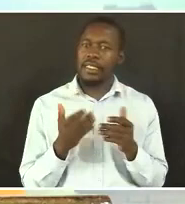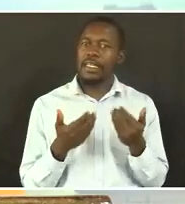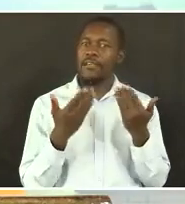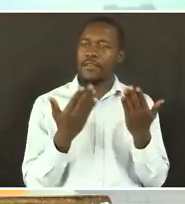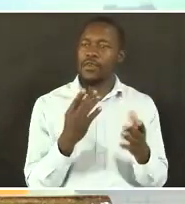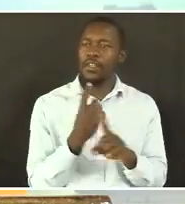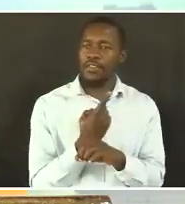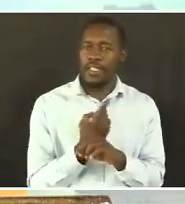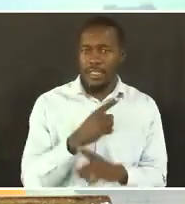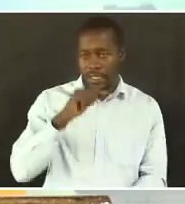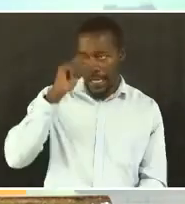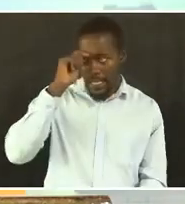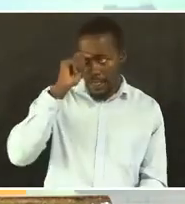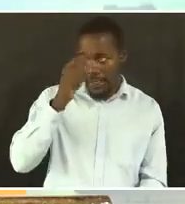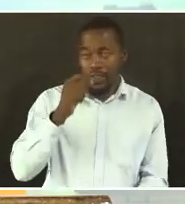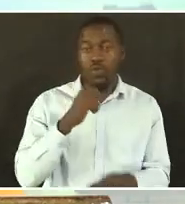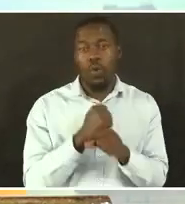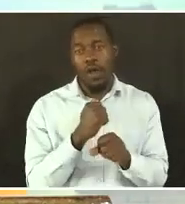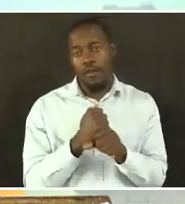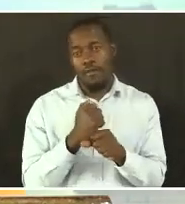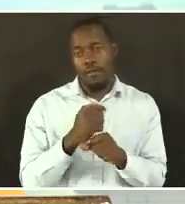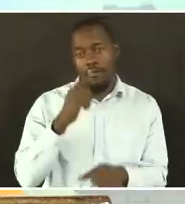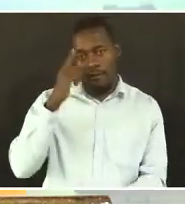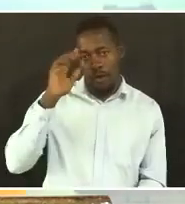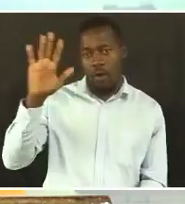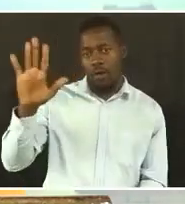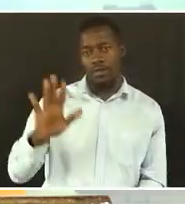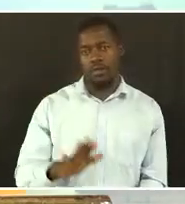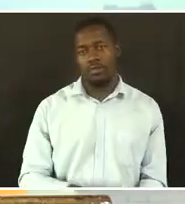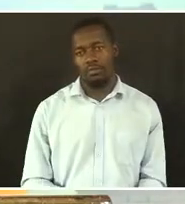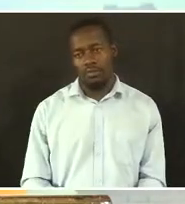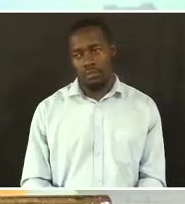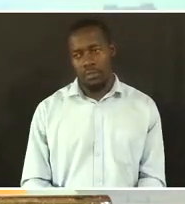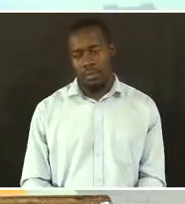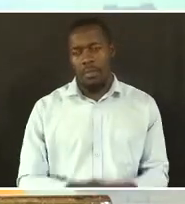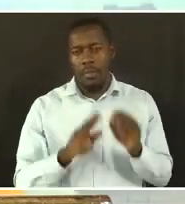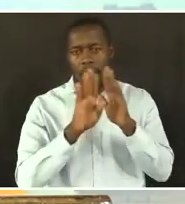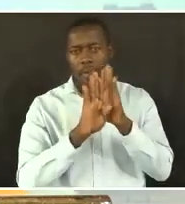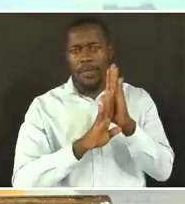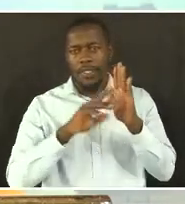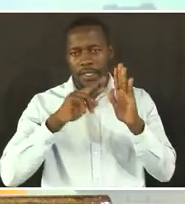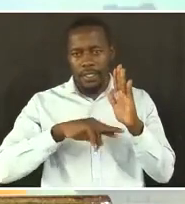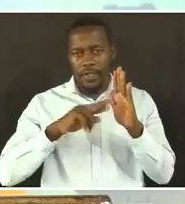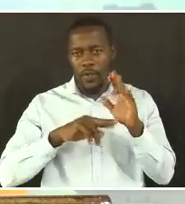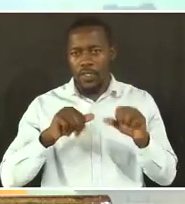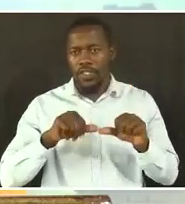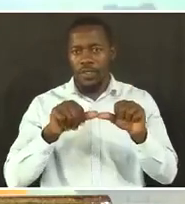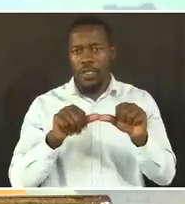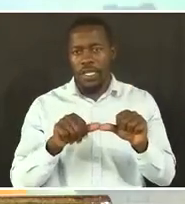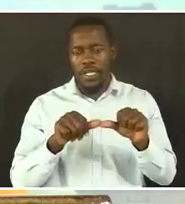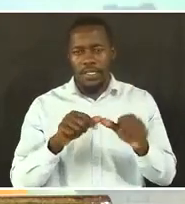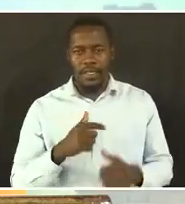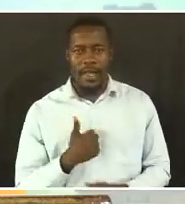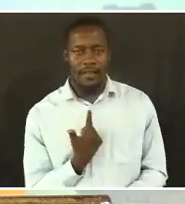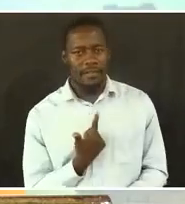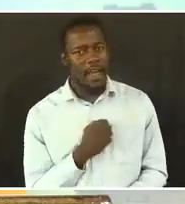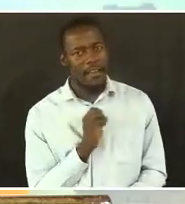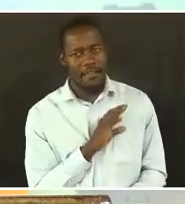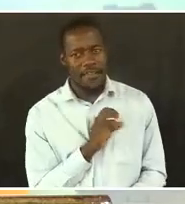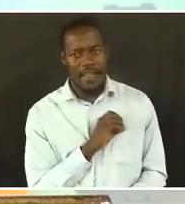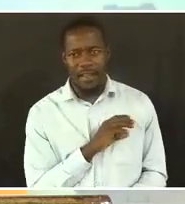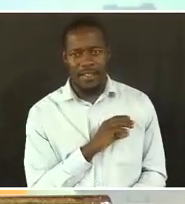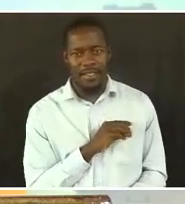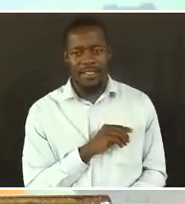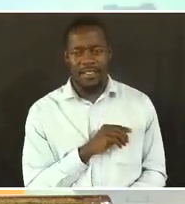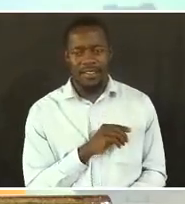here. Now listen to the text. It says, I was afraid. I like this